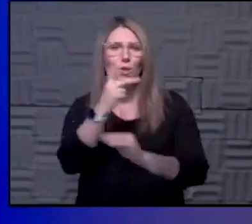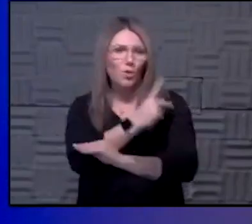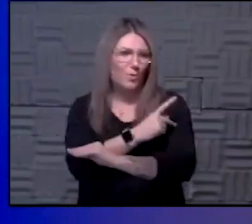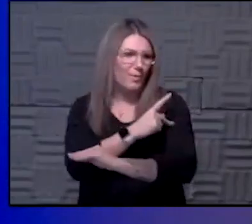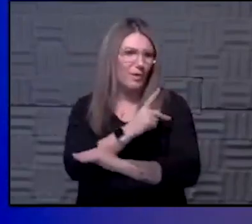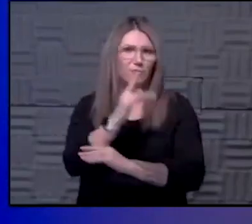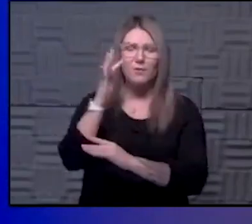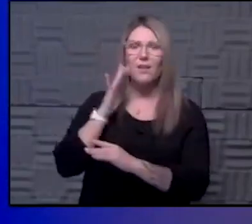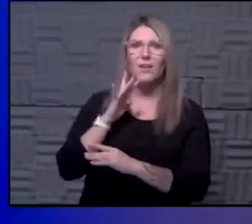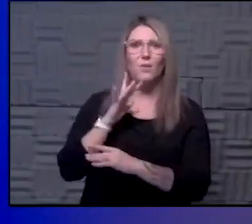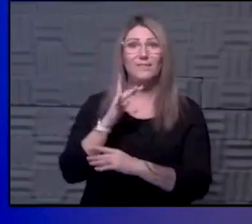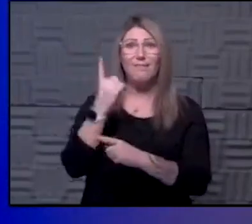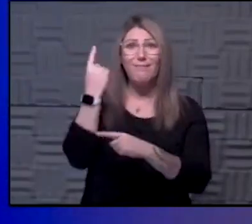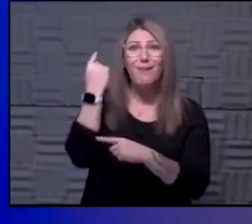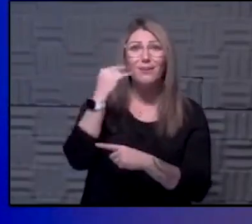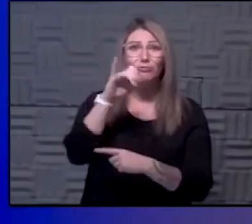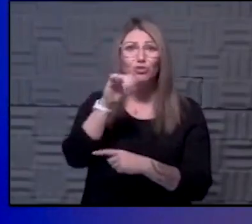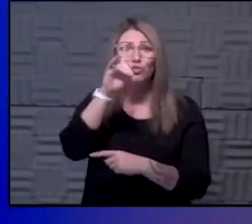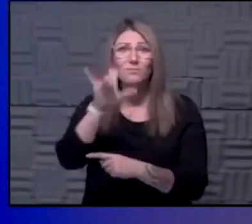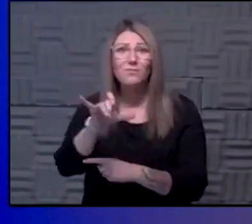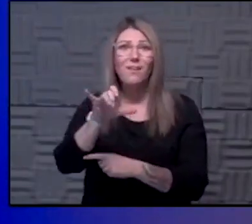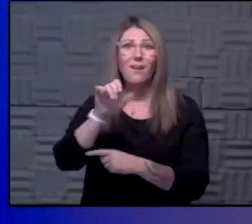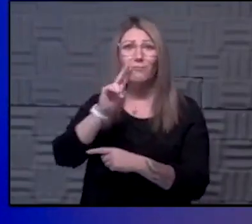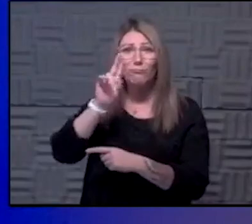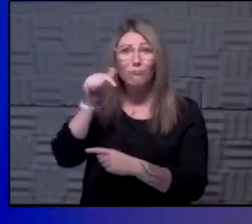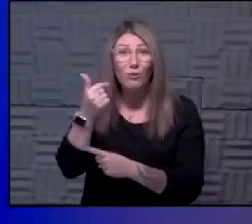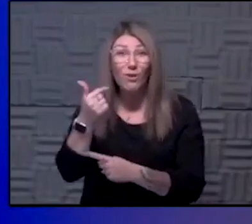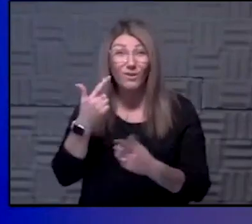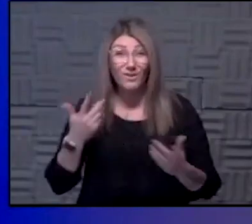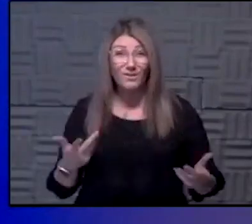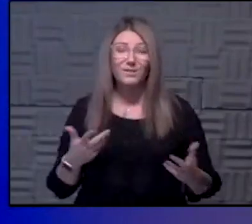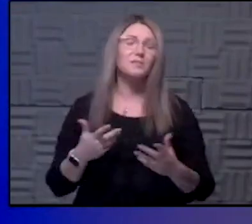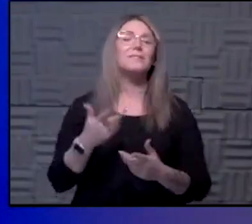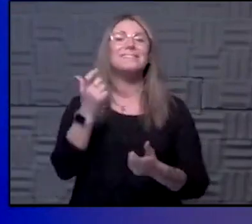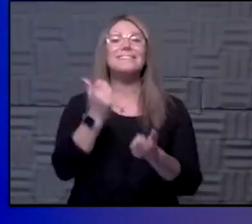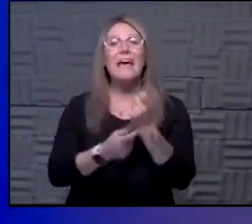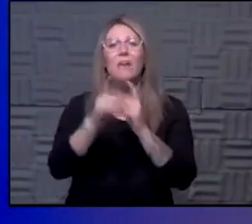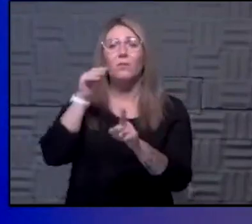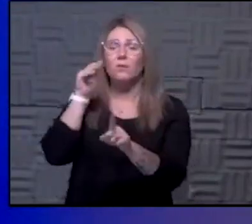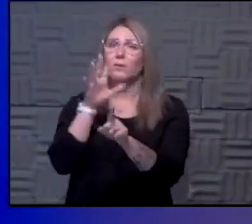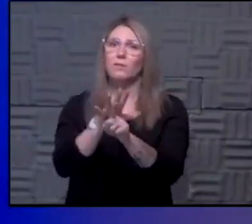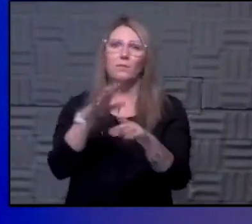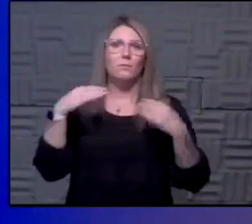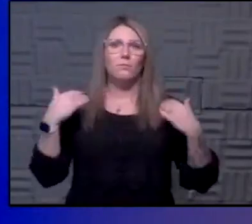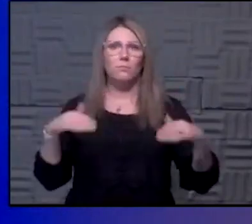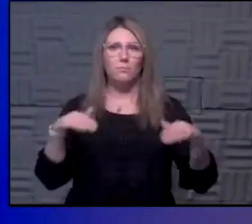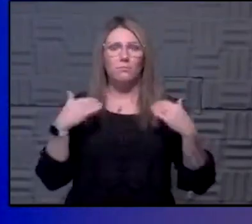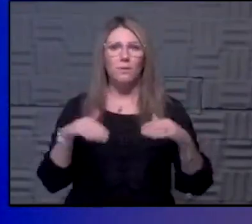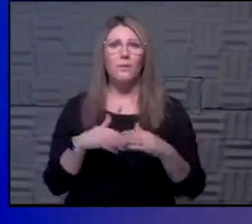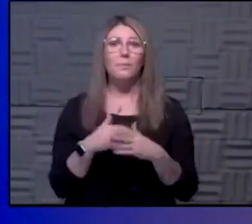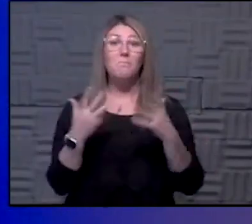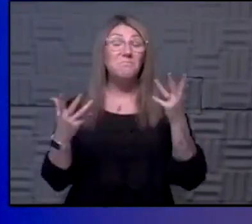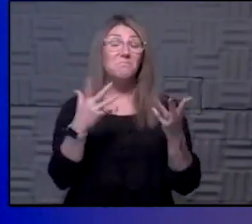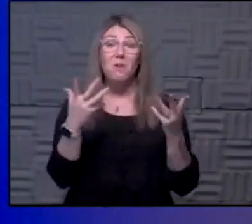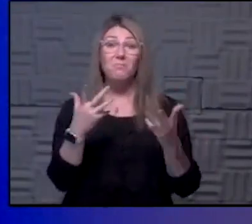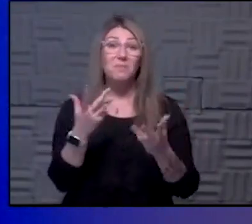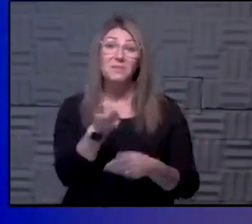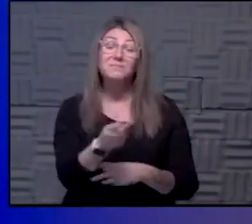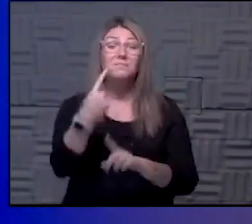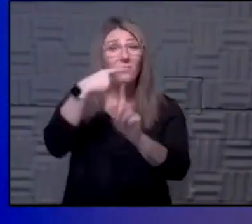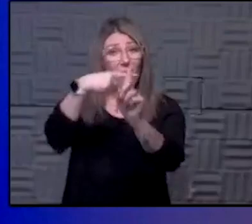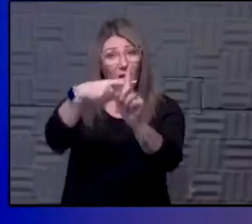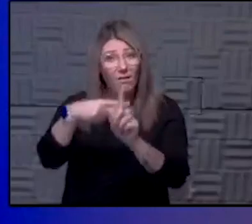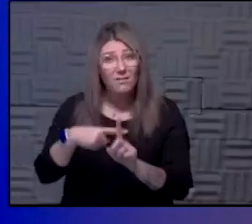July or August? So I think the main thing is everybody has been affected. There may be some silver linings to this pandemic,